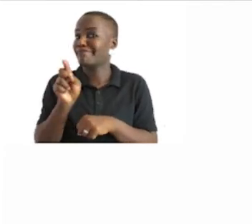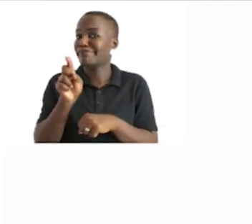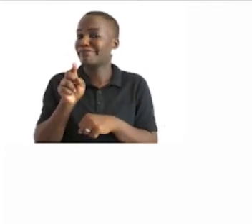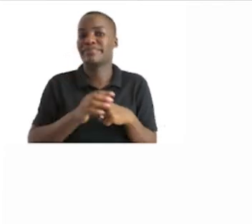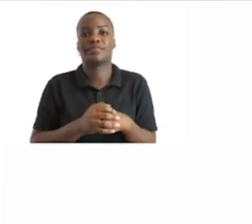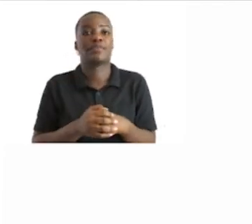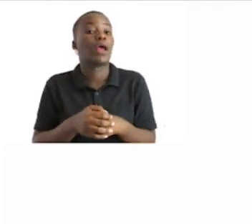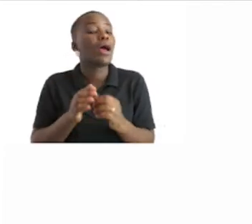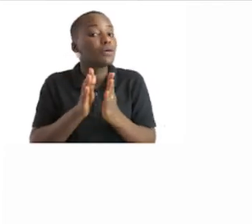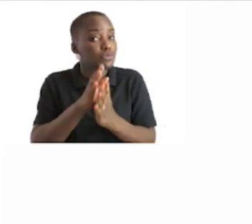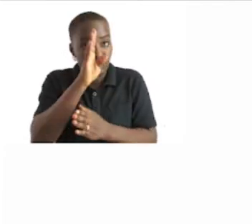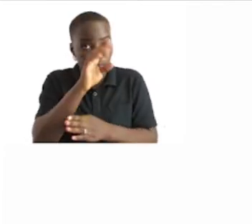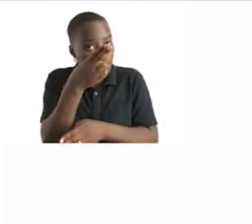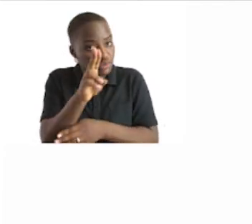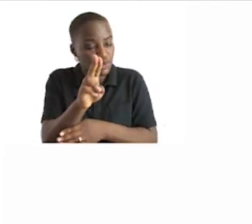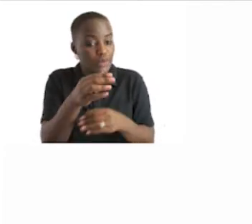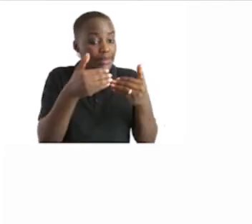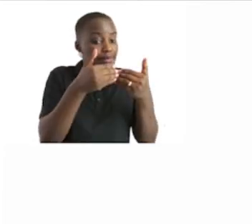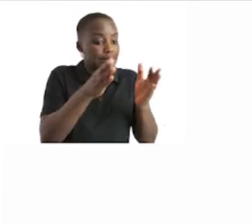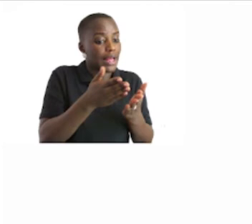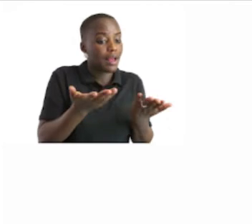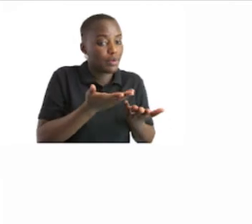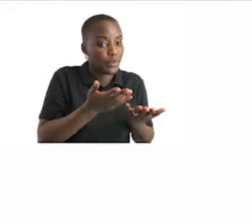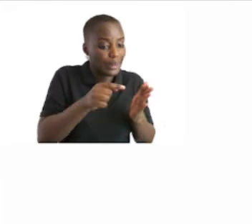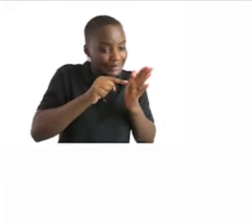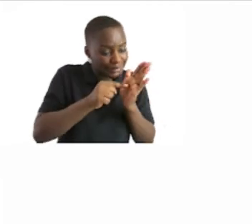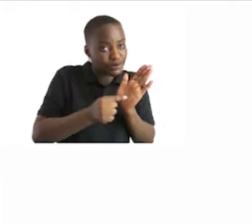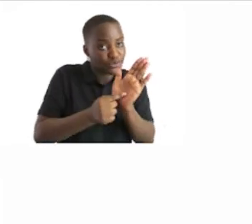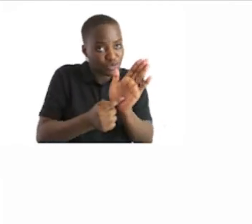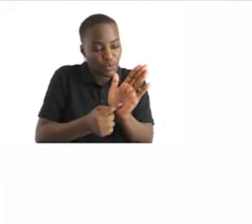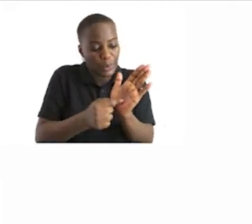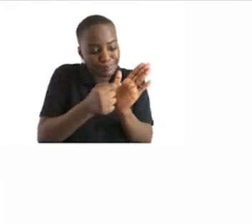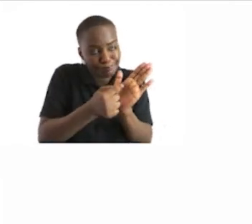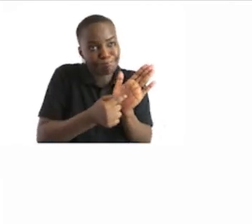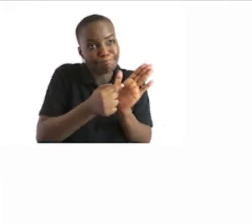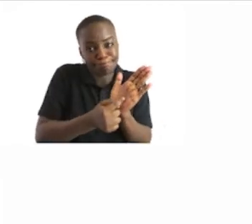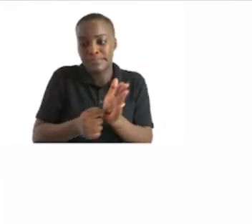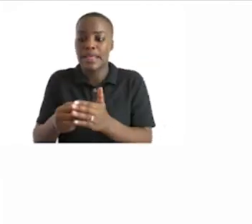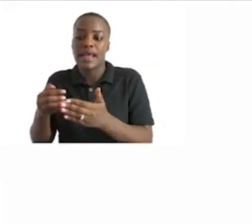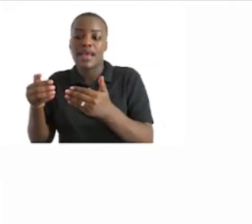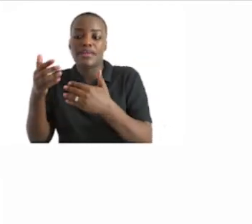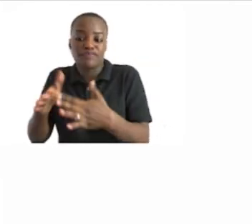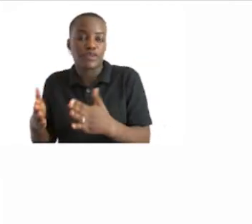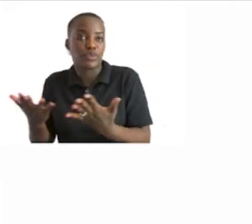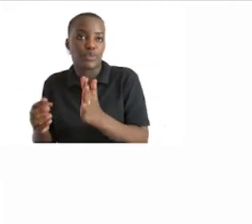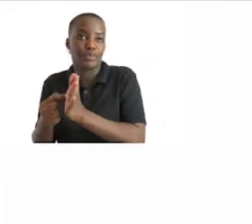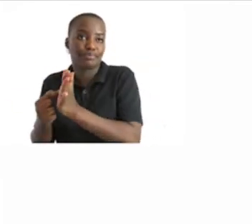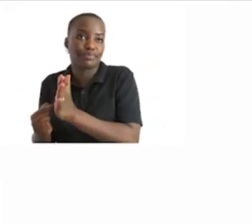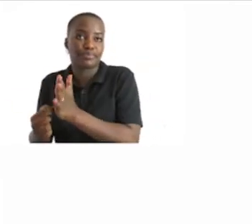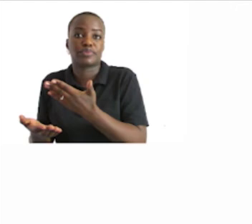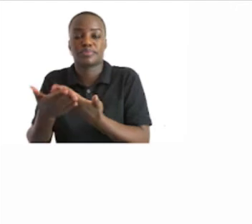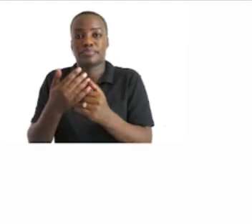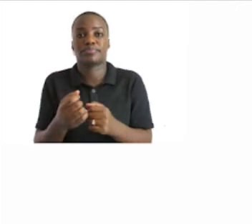Do not forget to mark the item from where it starts to where it ends to help you measure. Number